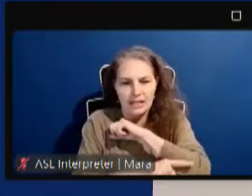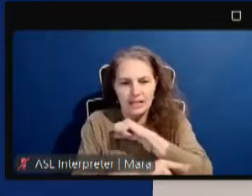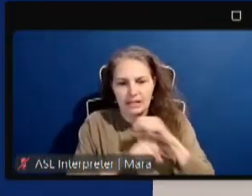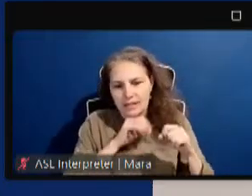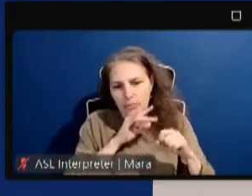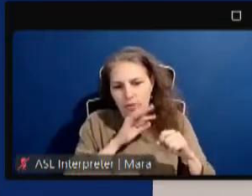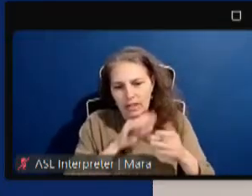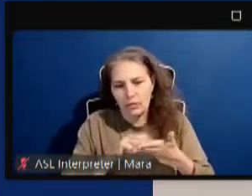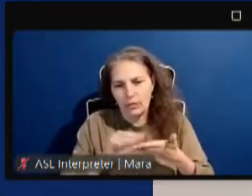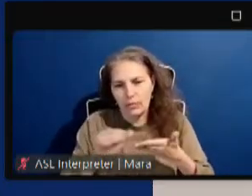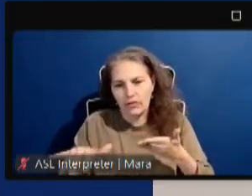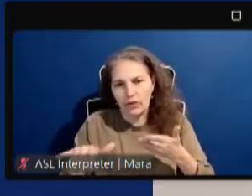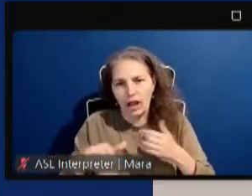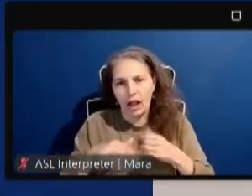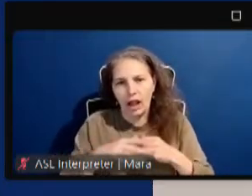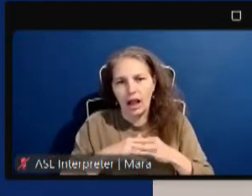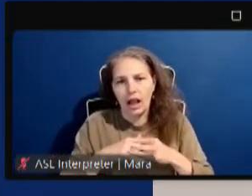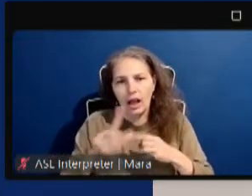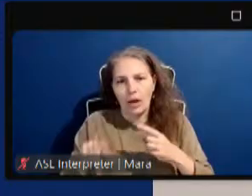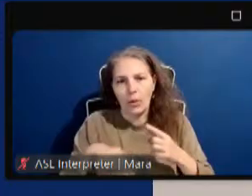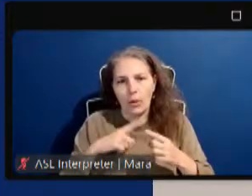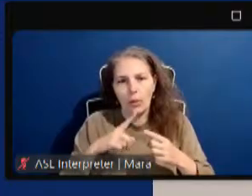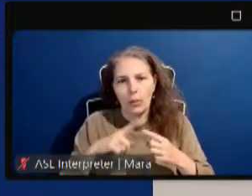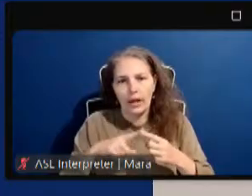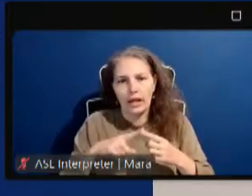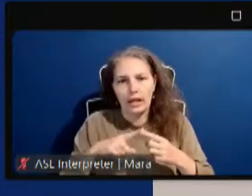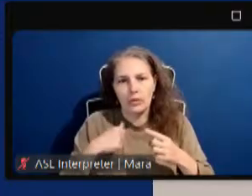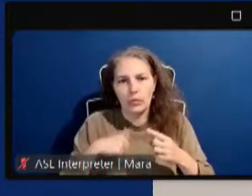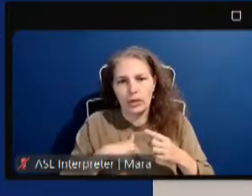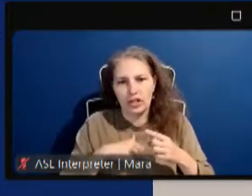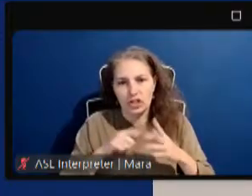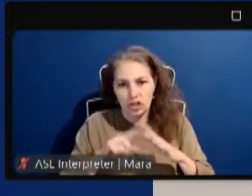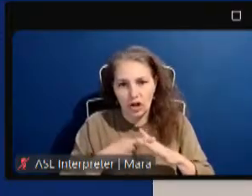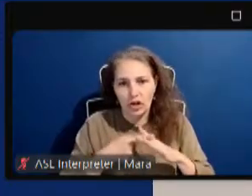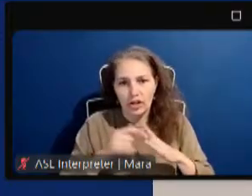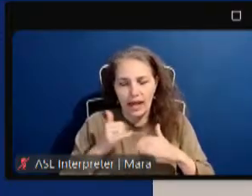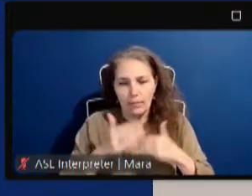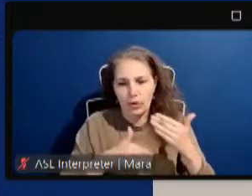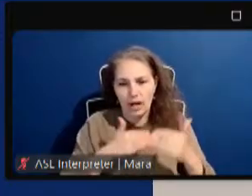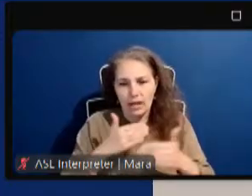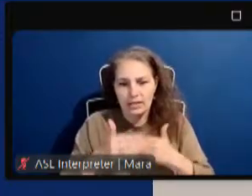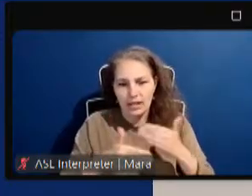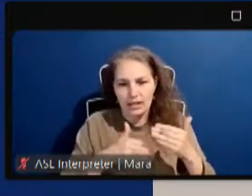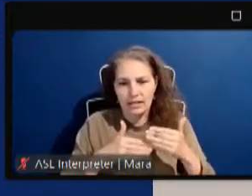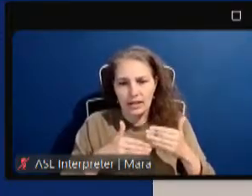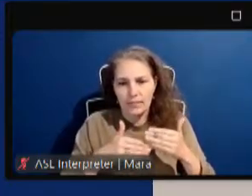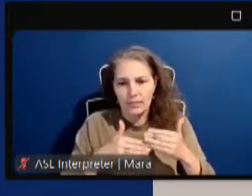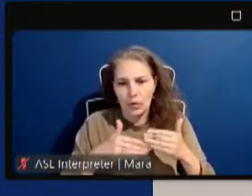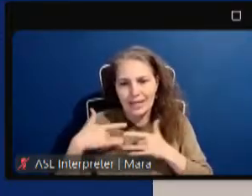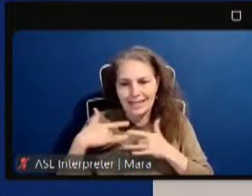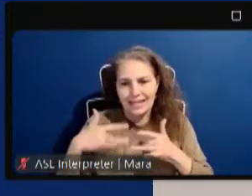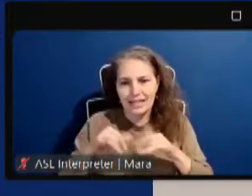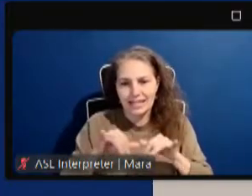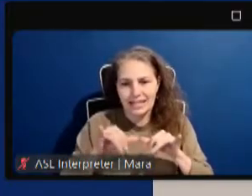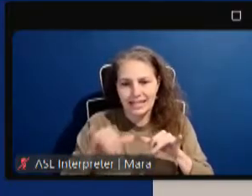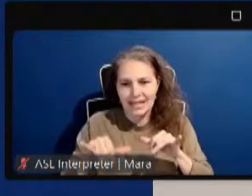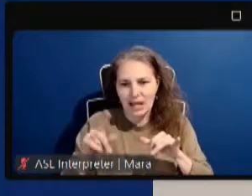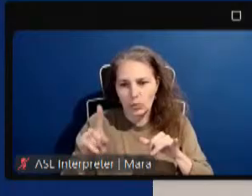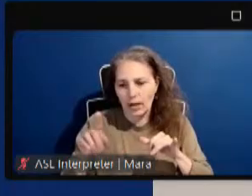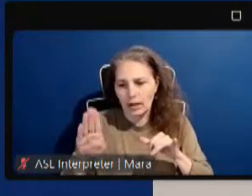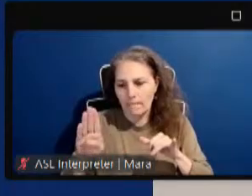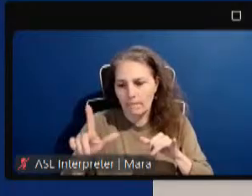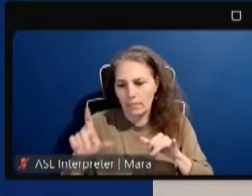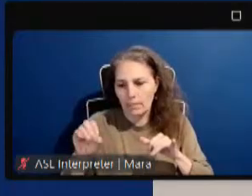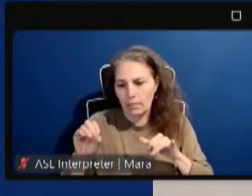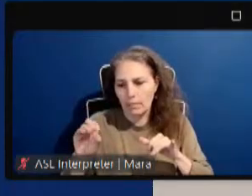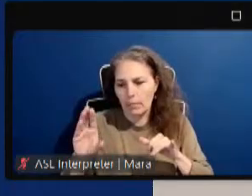where when we begin debris removal in an area, we are staying within that block or so until we've done just